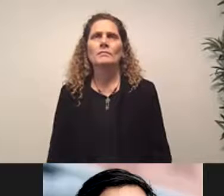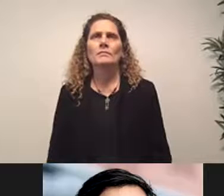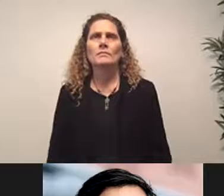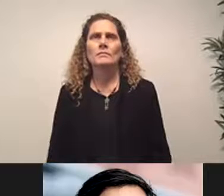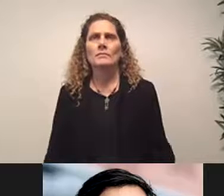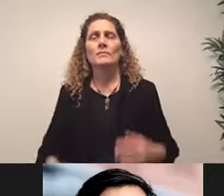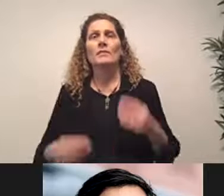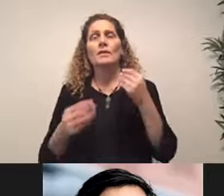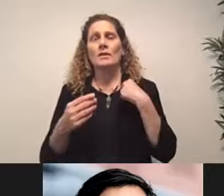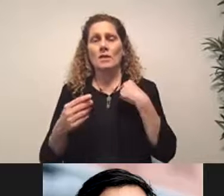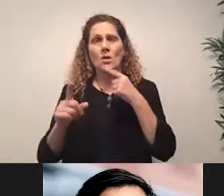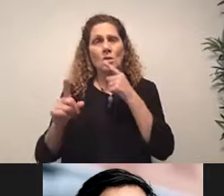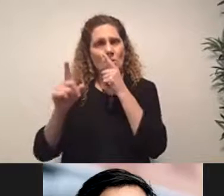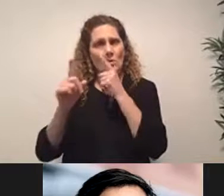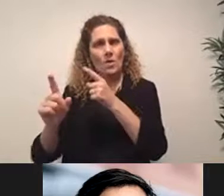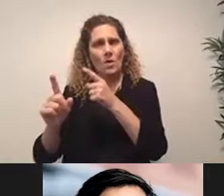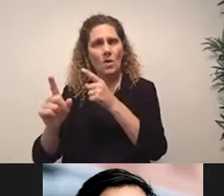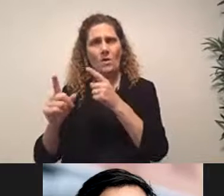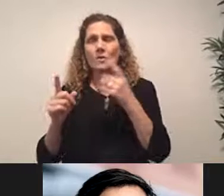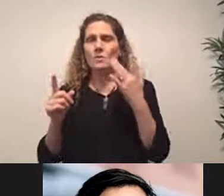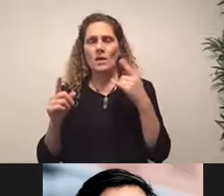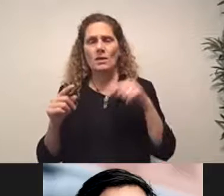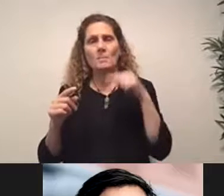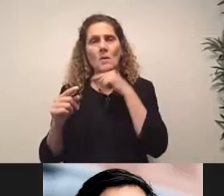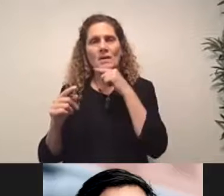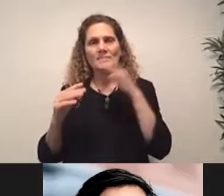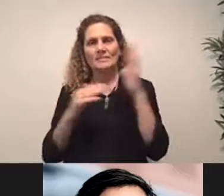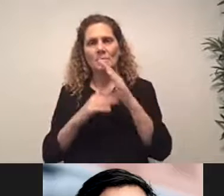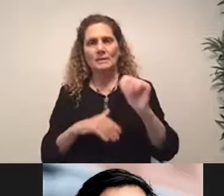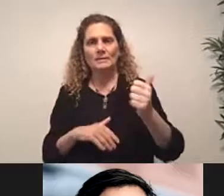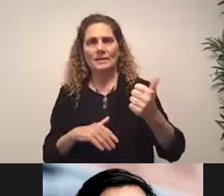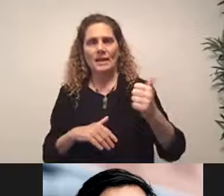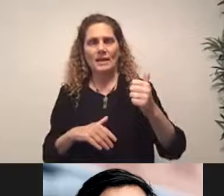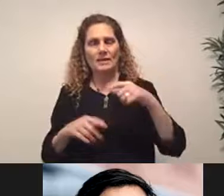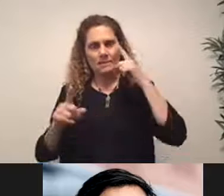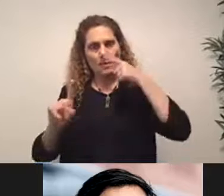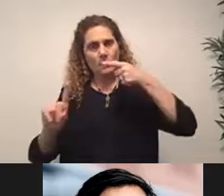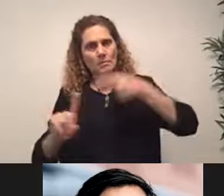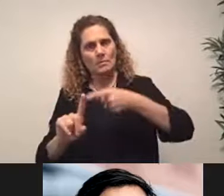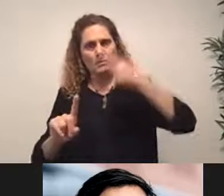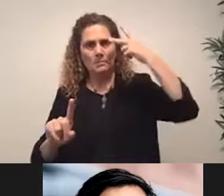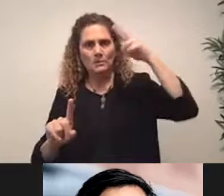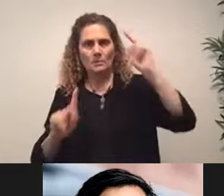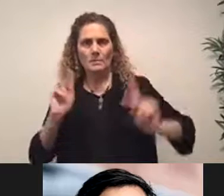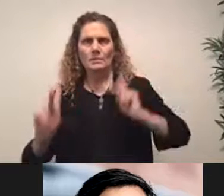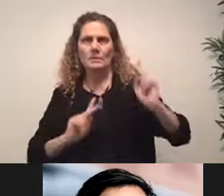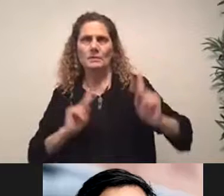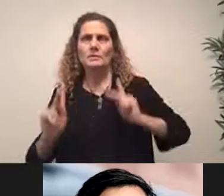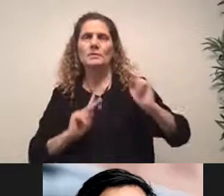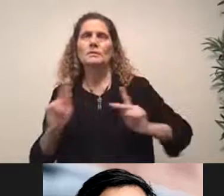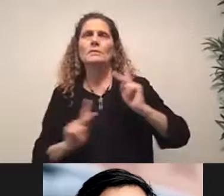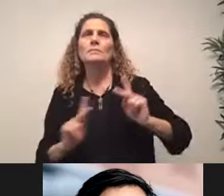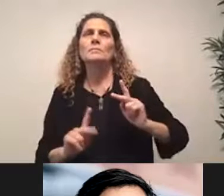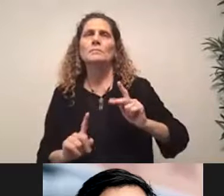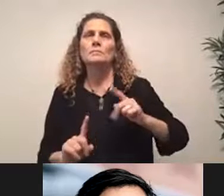Index. We have all heard the statistics. Because of a variety of issues, the Hispanic community has been severely